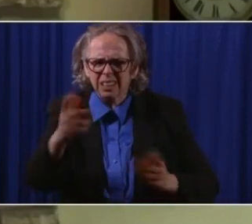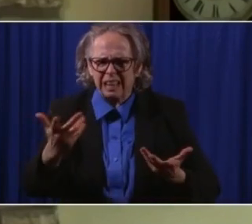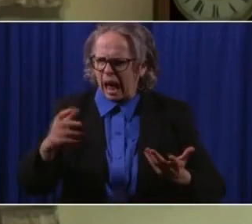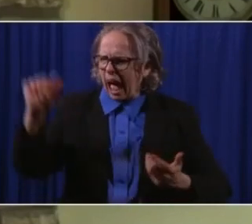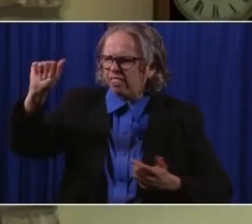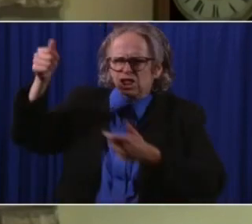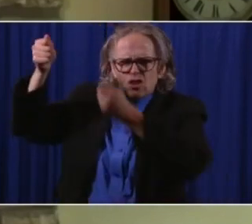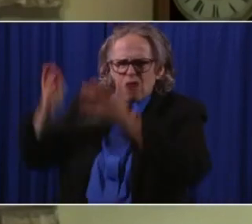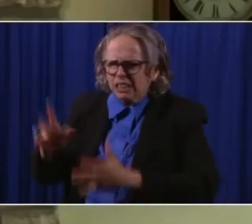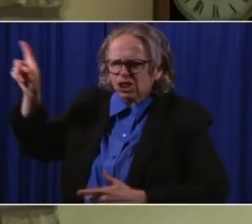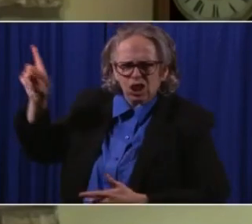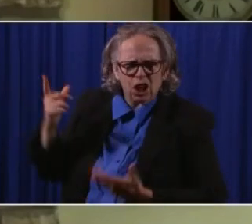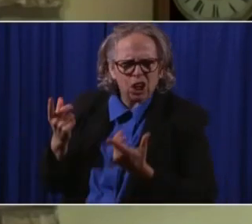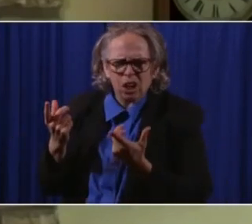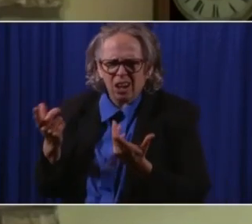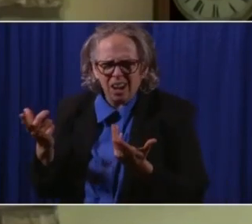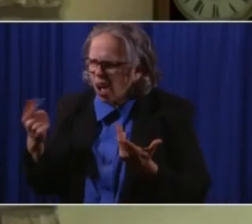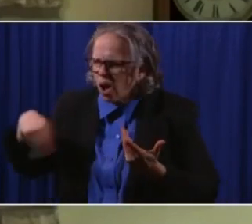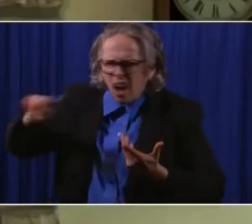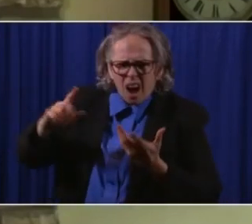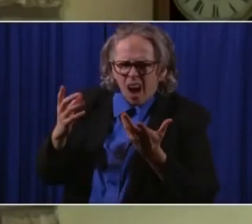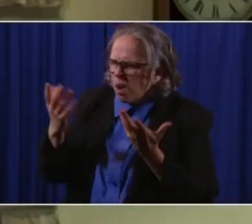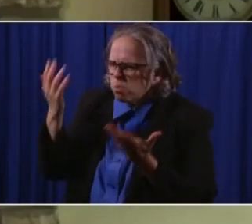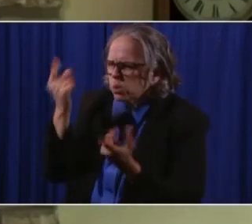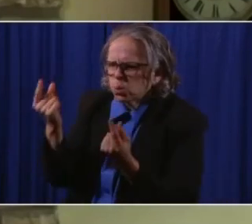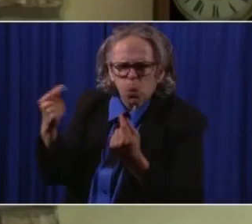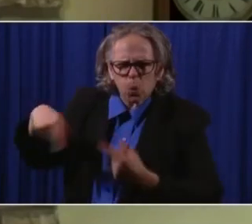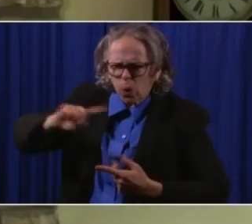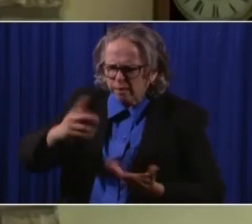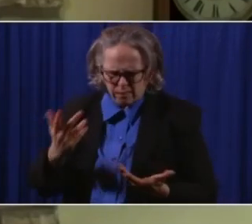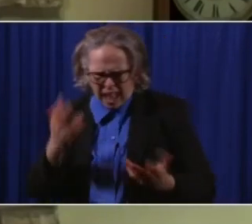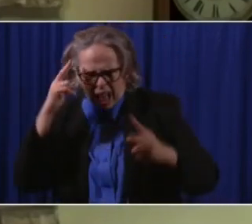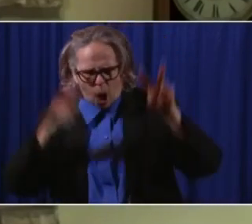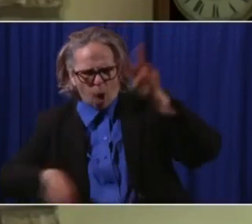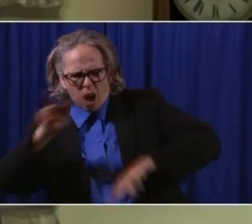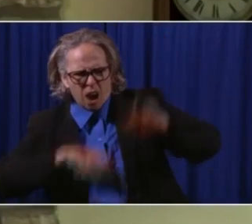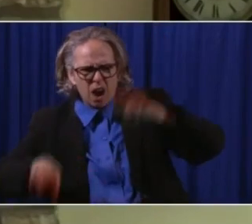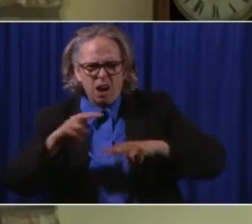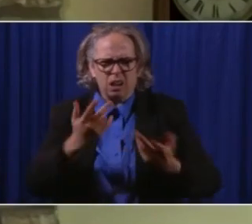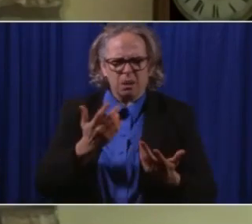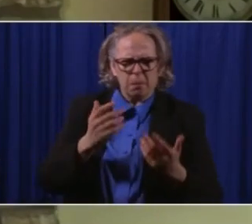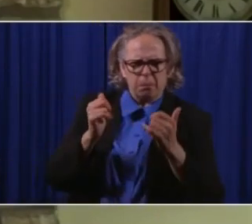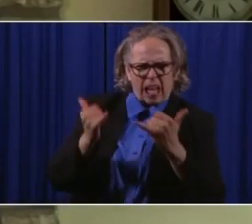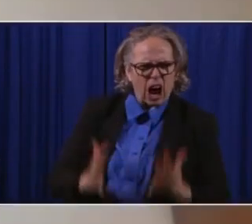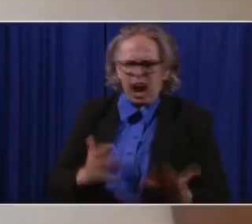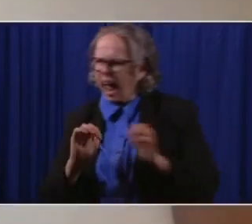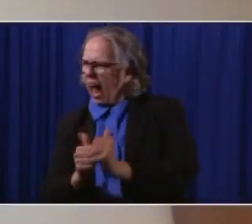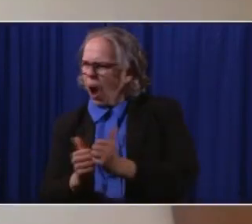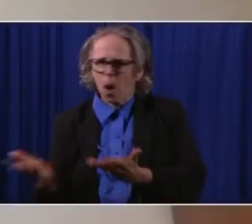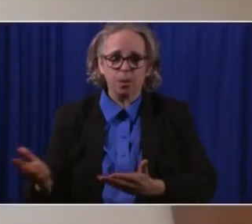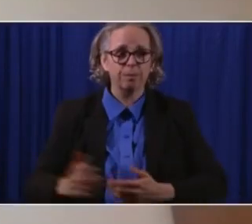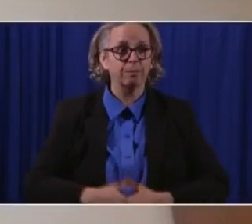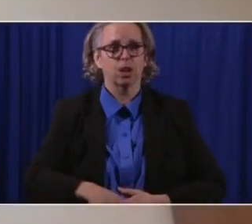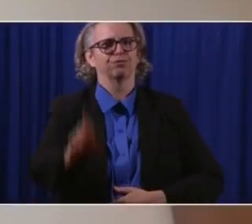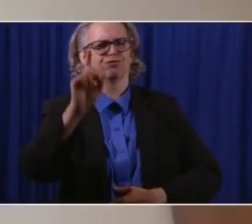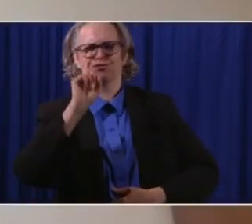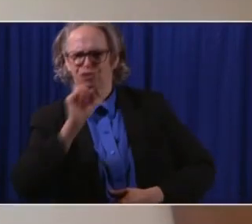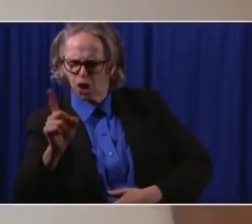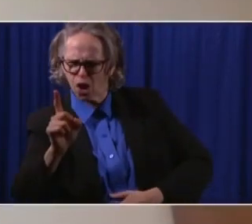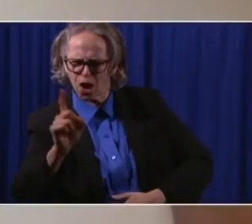and everyone else connected with sports maybe should think about. Sure. Well, I think, as